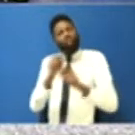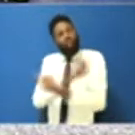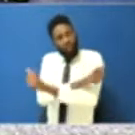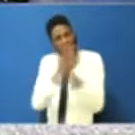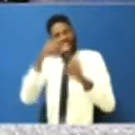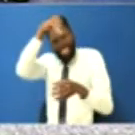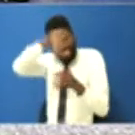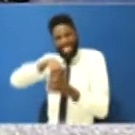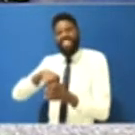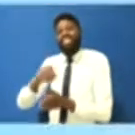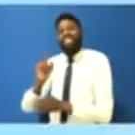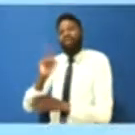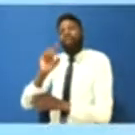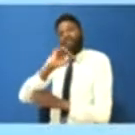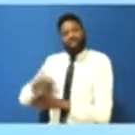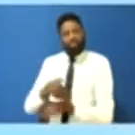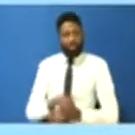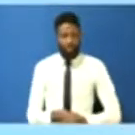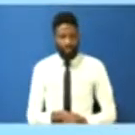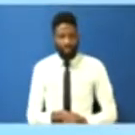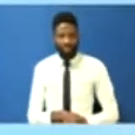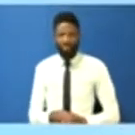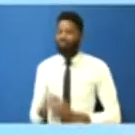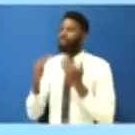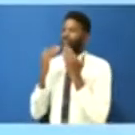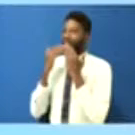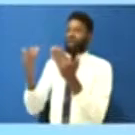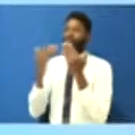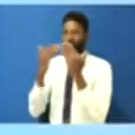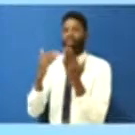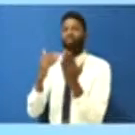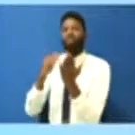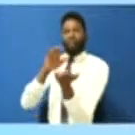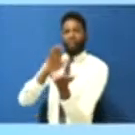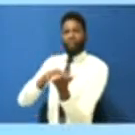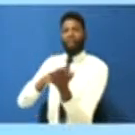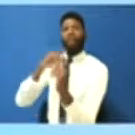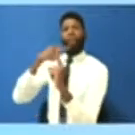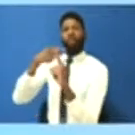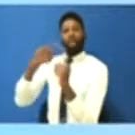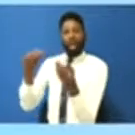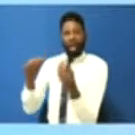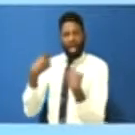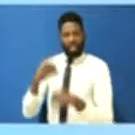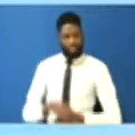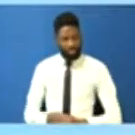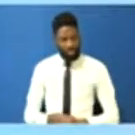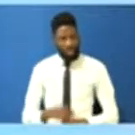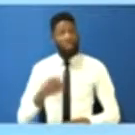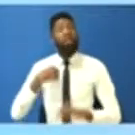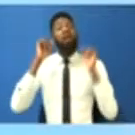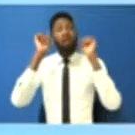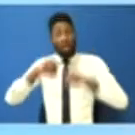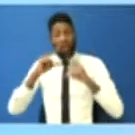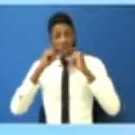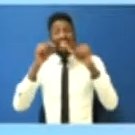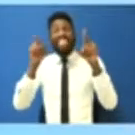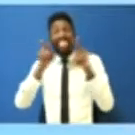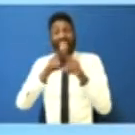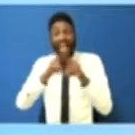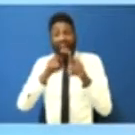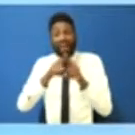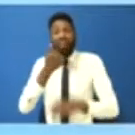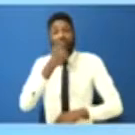the capital i thank you very much for the compliment um i can tell you even private sector there's a lot of